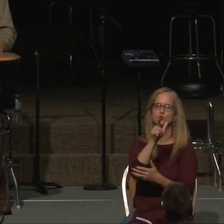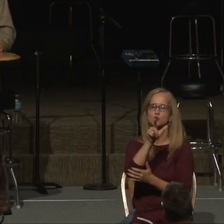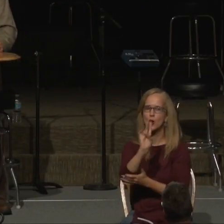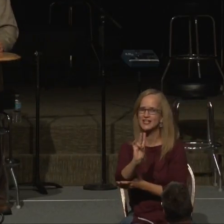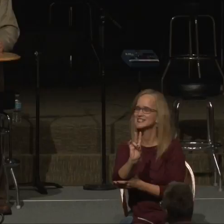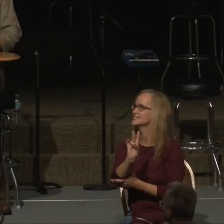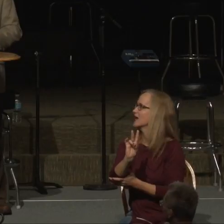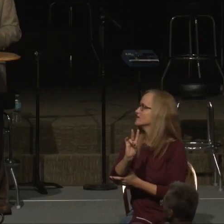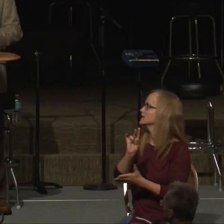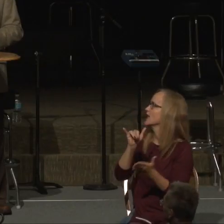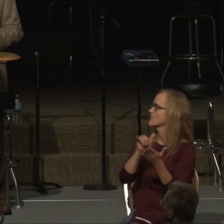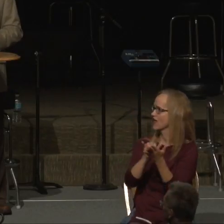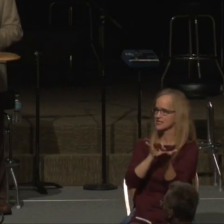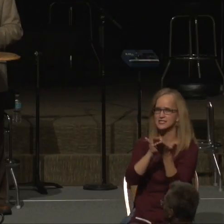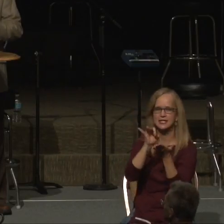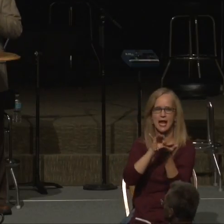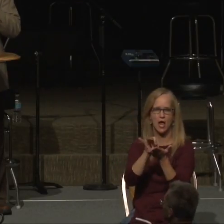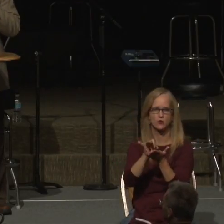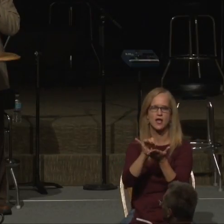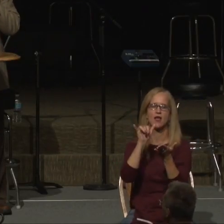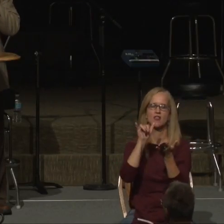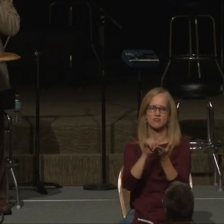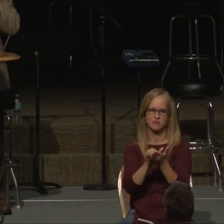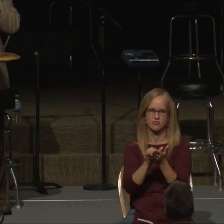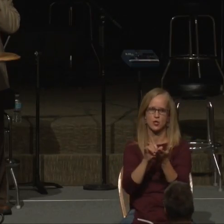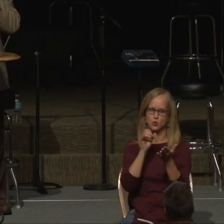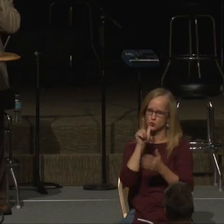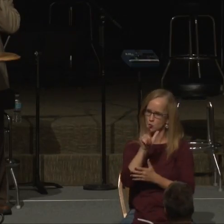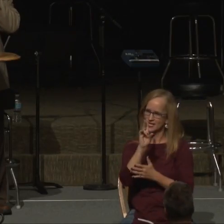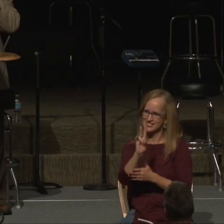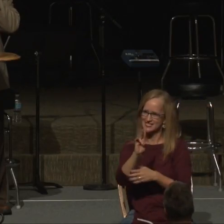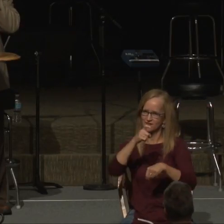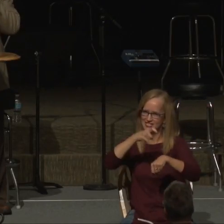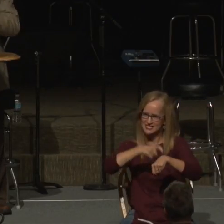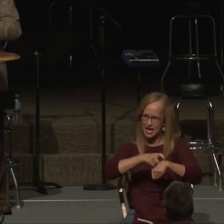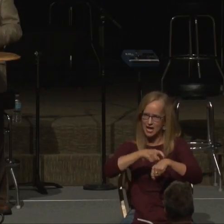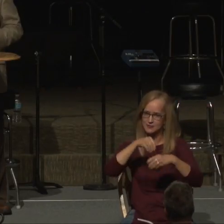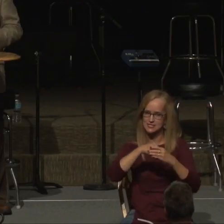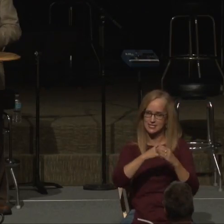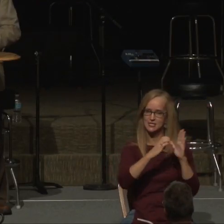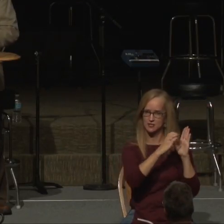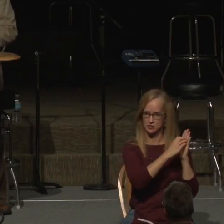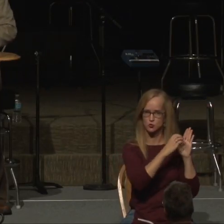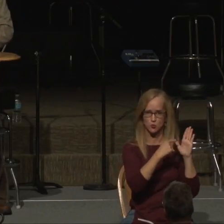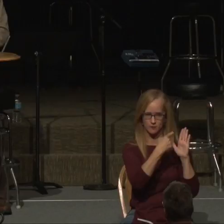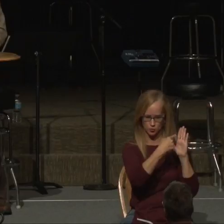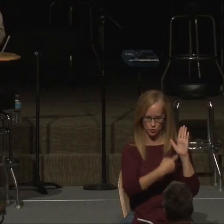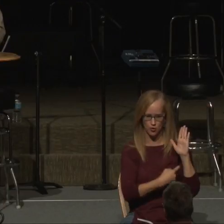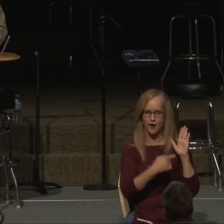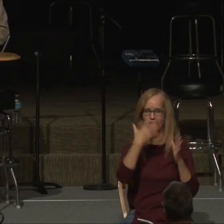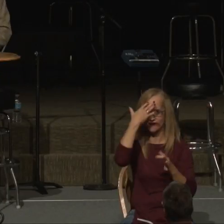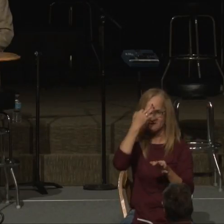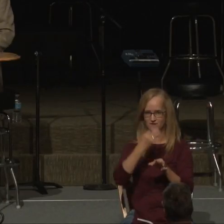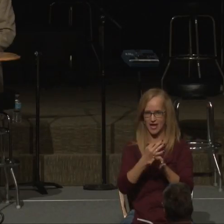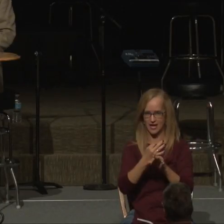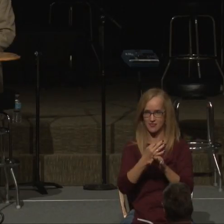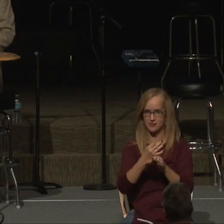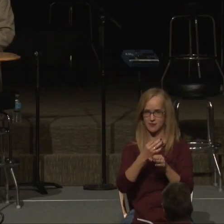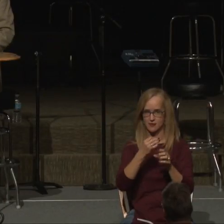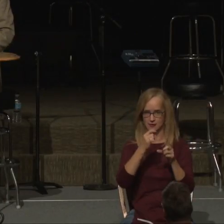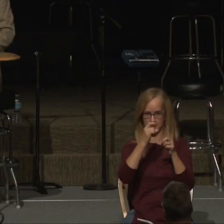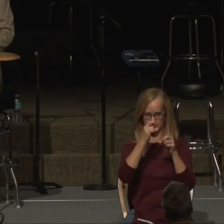27, that's the count. 27 times in this section of Scripture, faith is